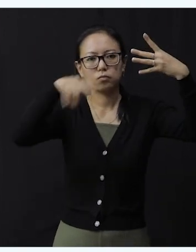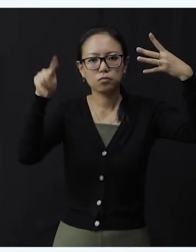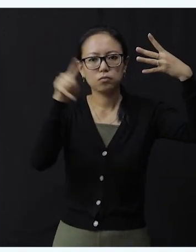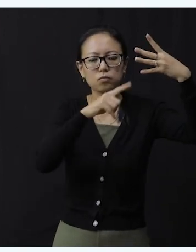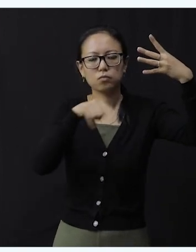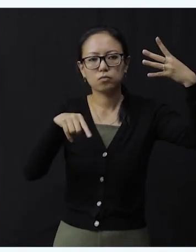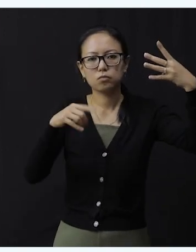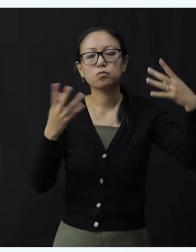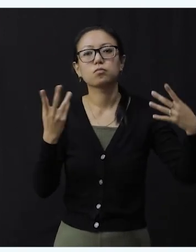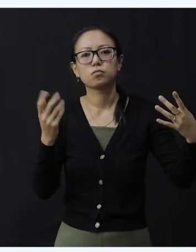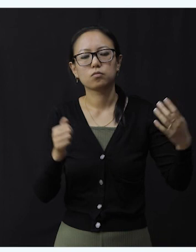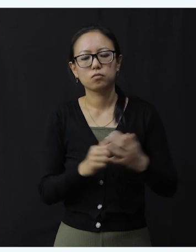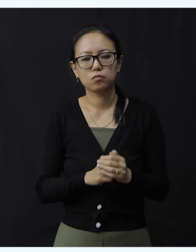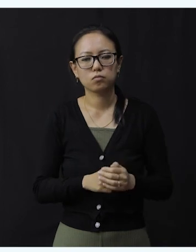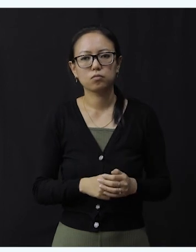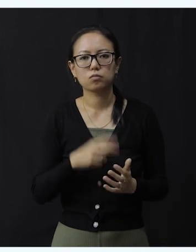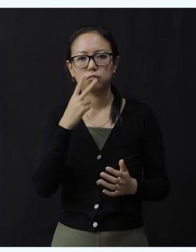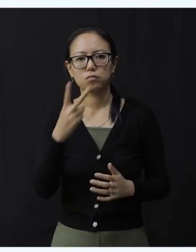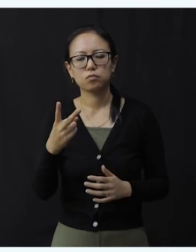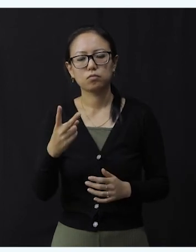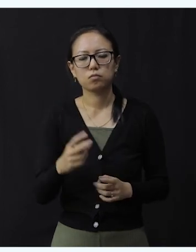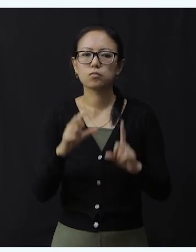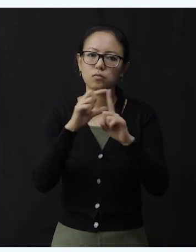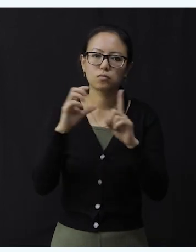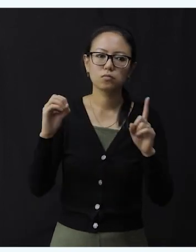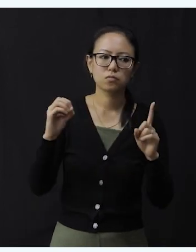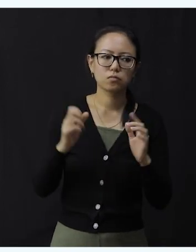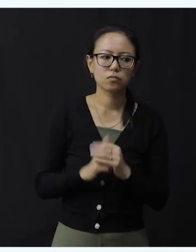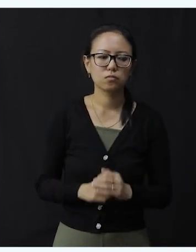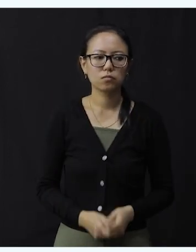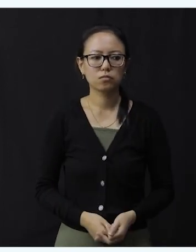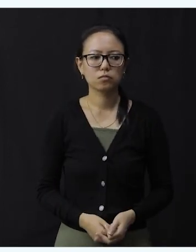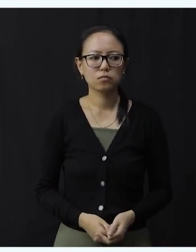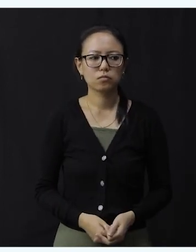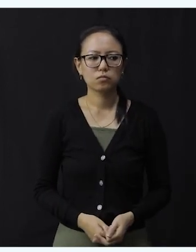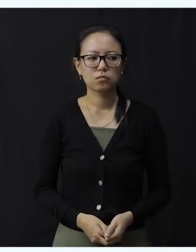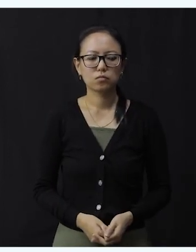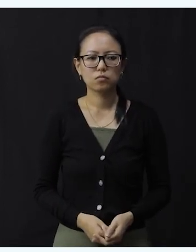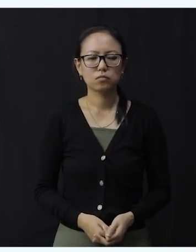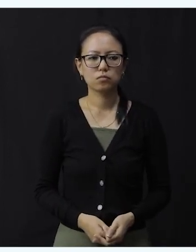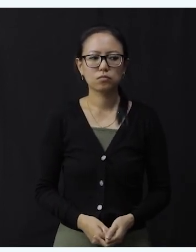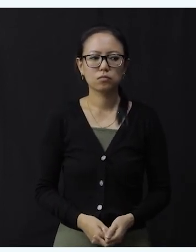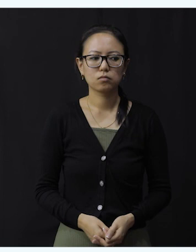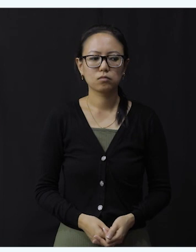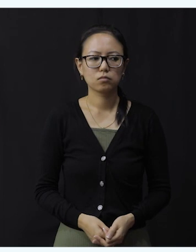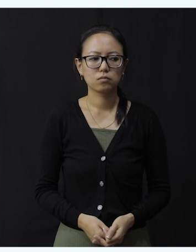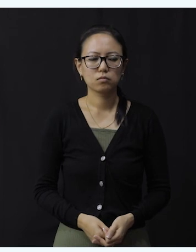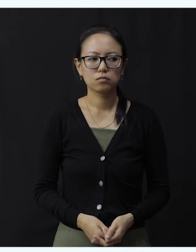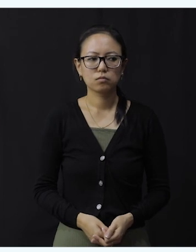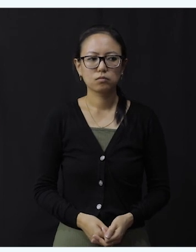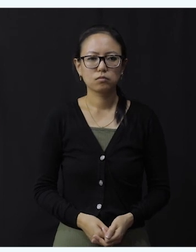is a car, the next one is a train, and the last one is a motorcycle or a motorbike, yes or